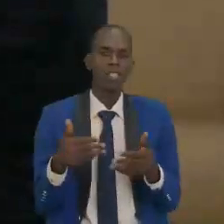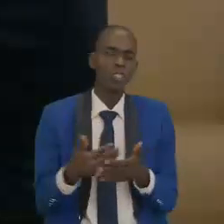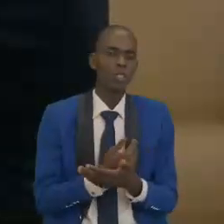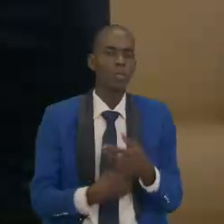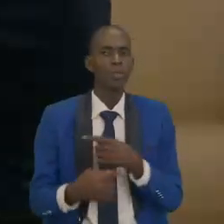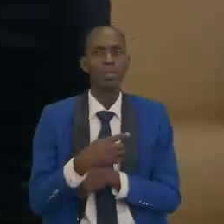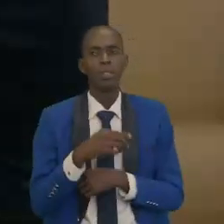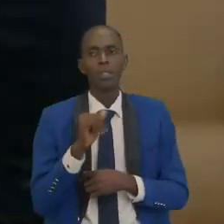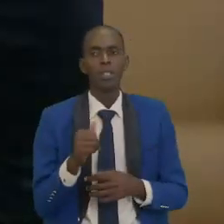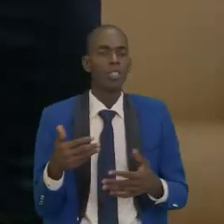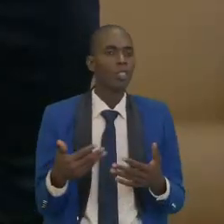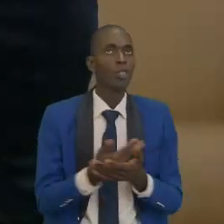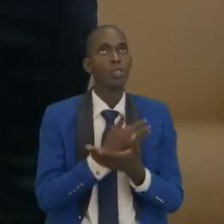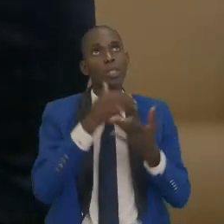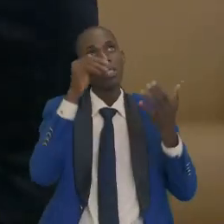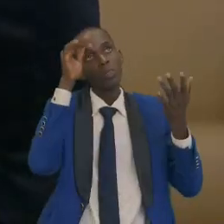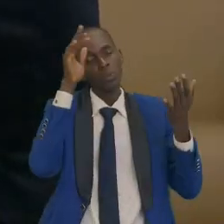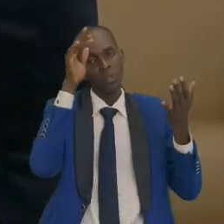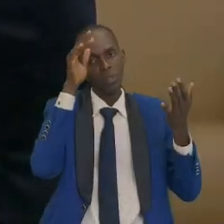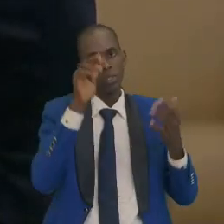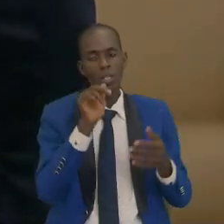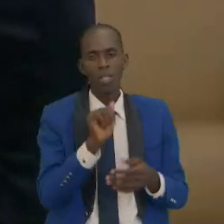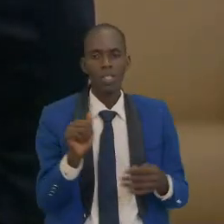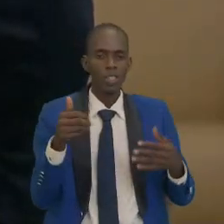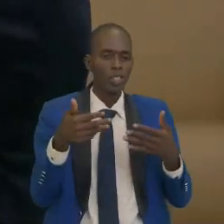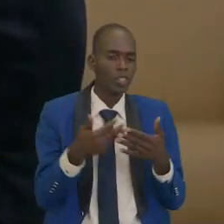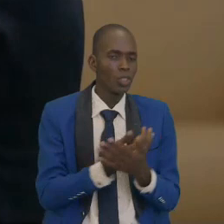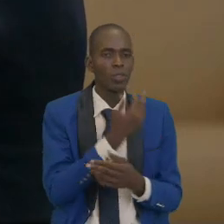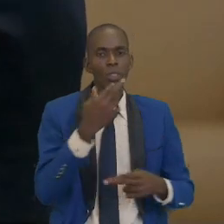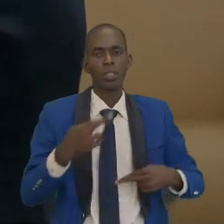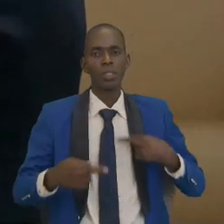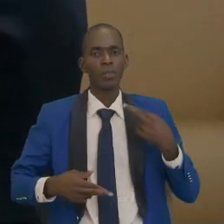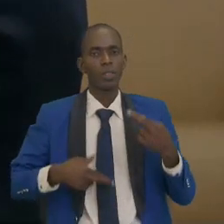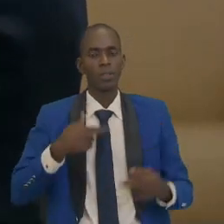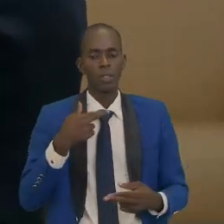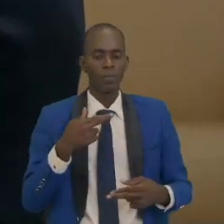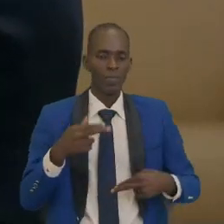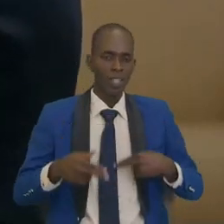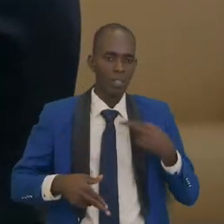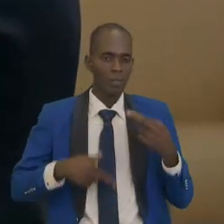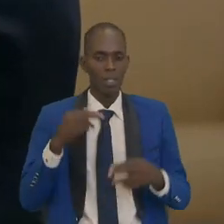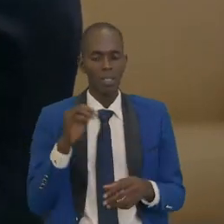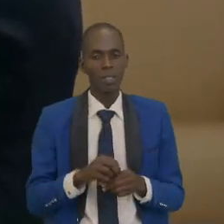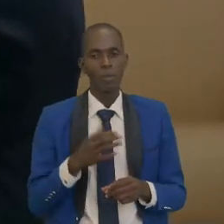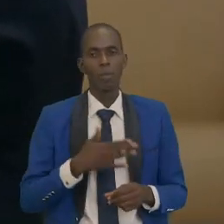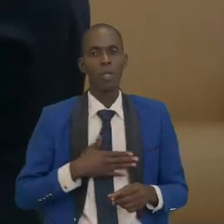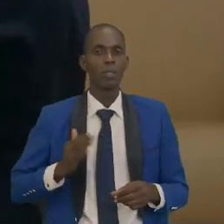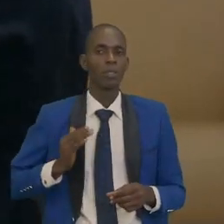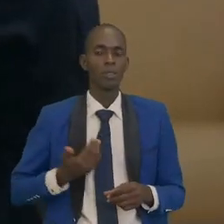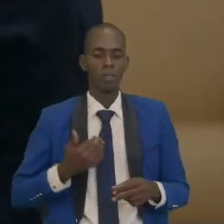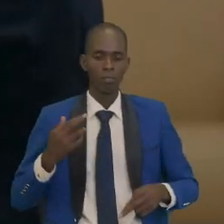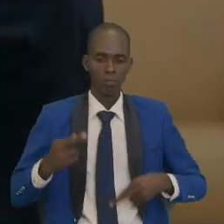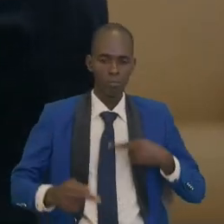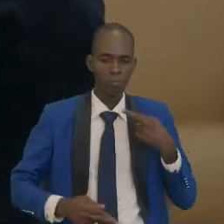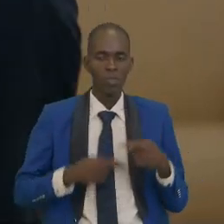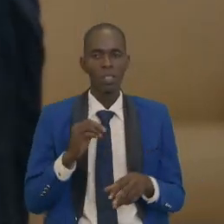a new expectation a new Revival Revival in my soul with Bible in